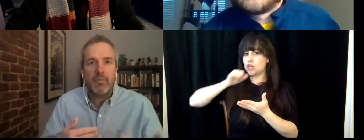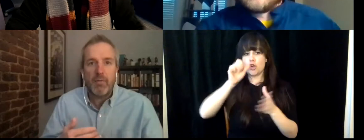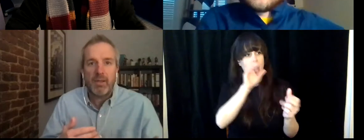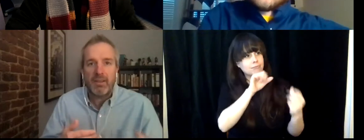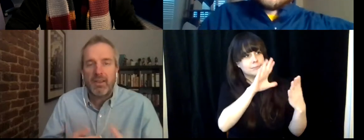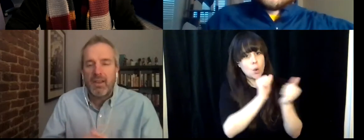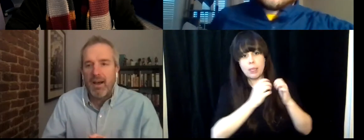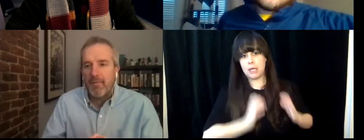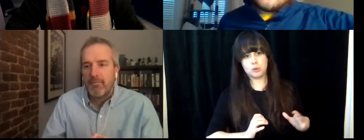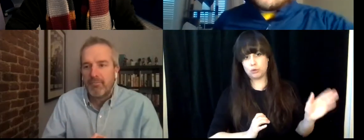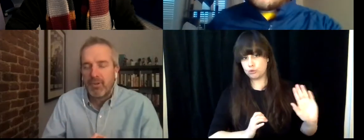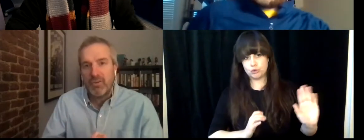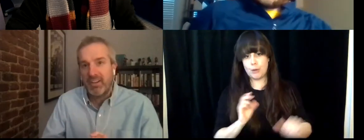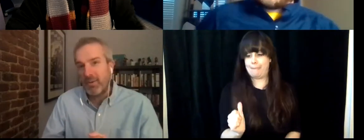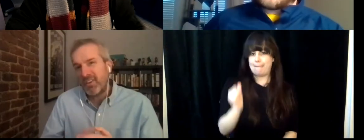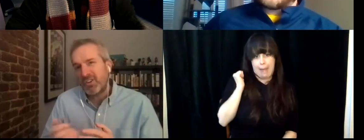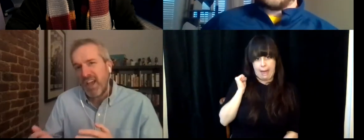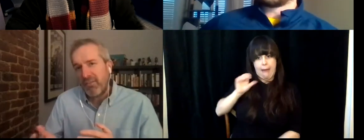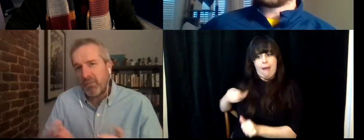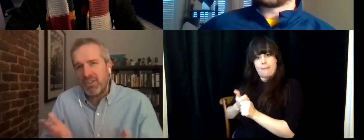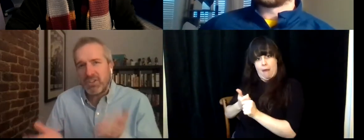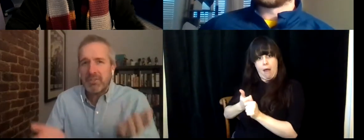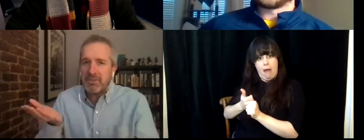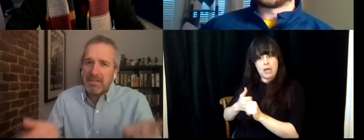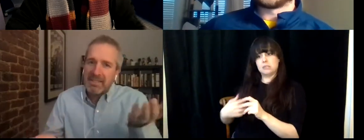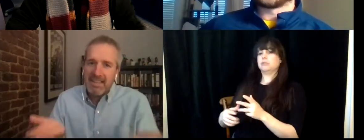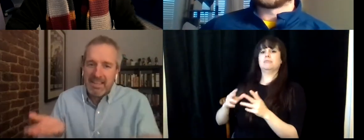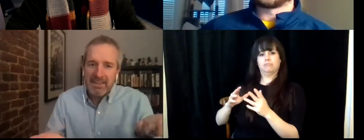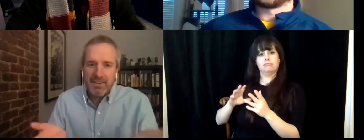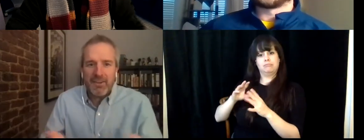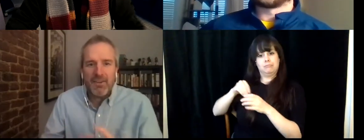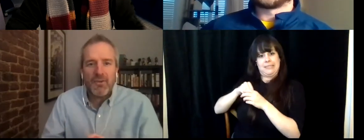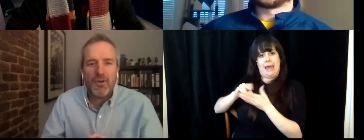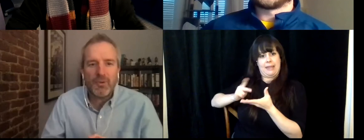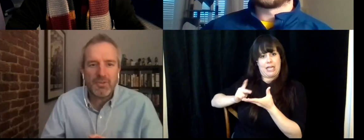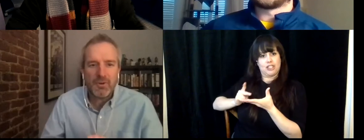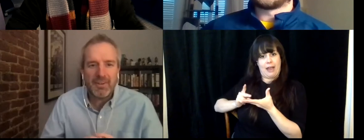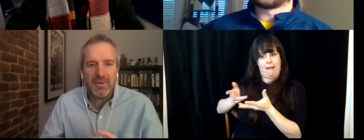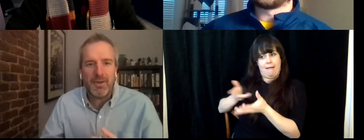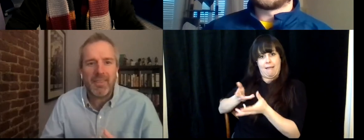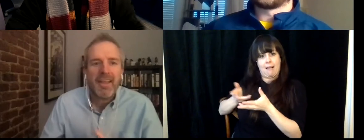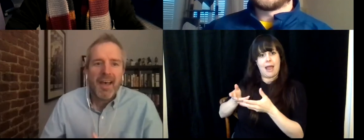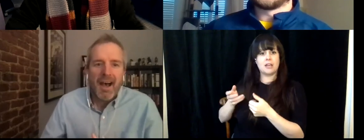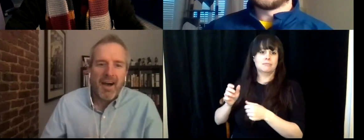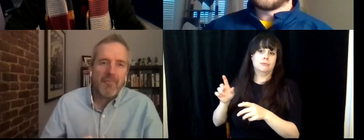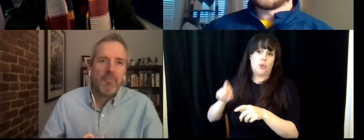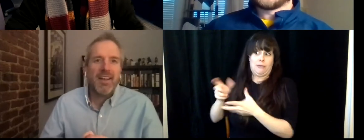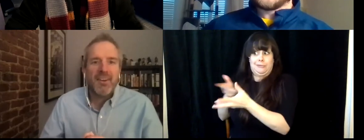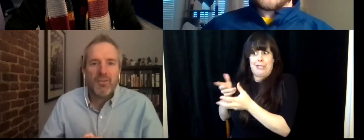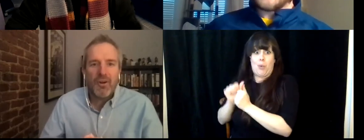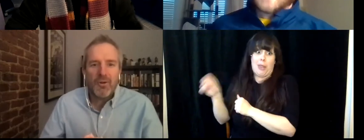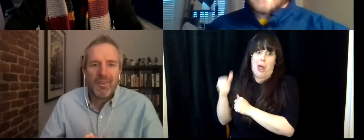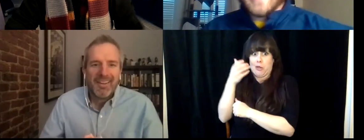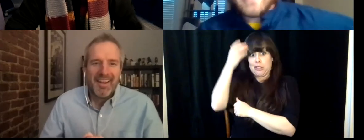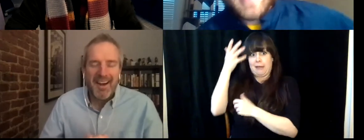with the public. You're dealing with other chefs, which who knows which is worse to deal with.